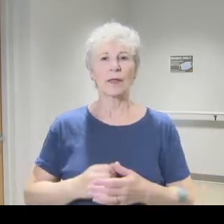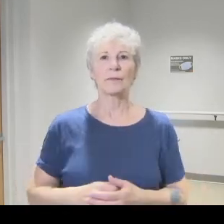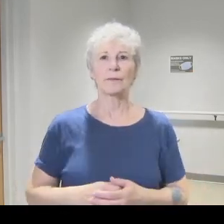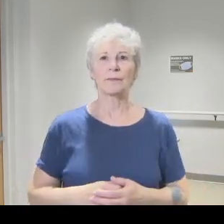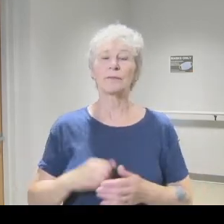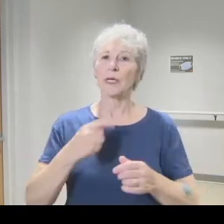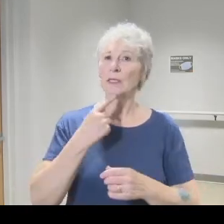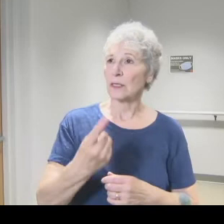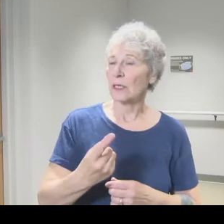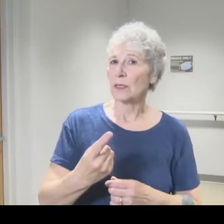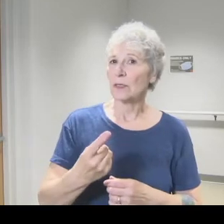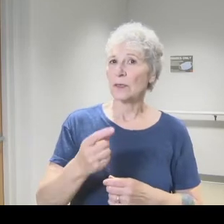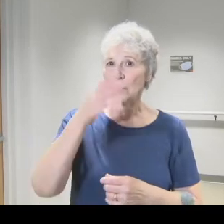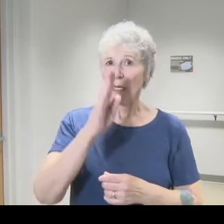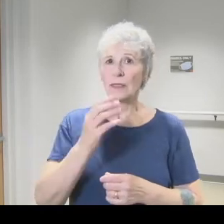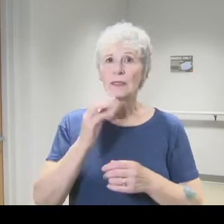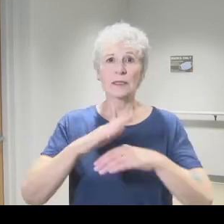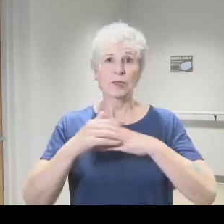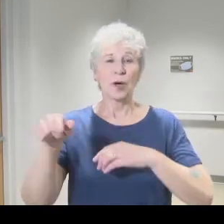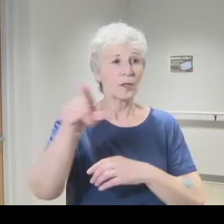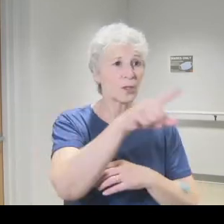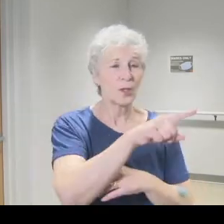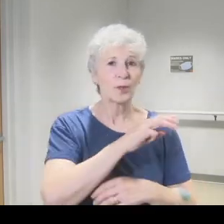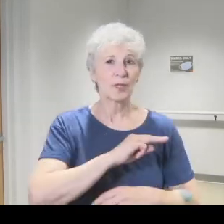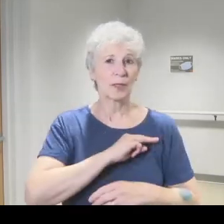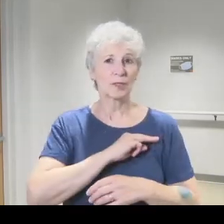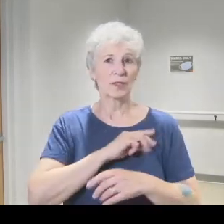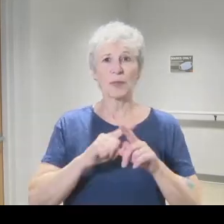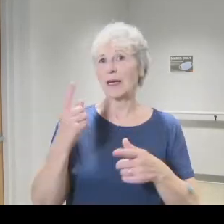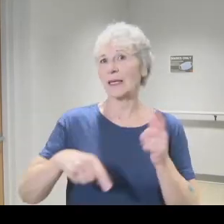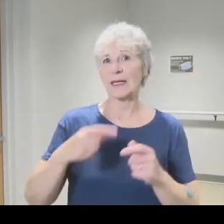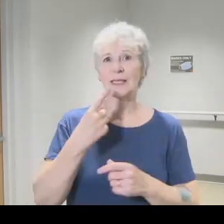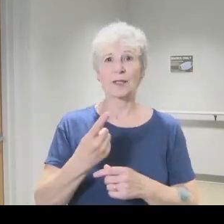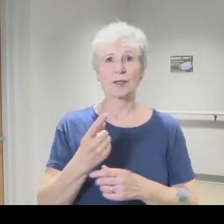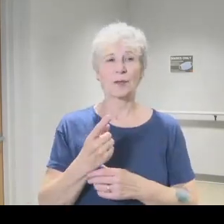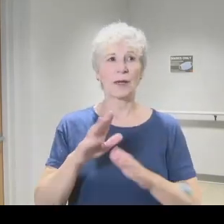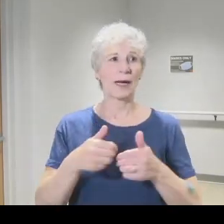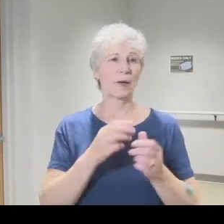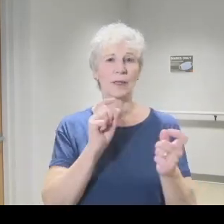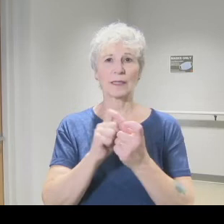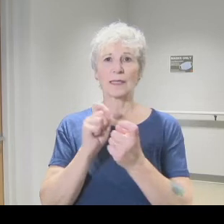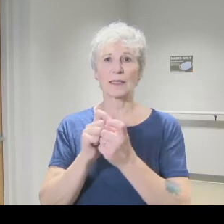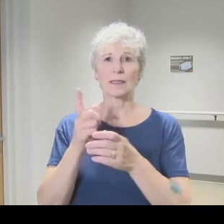you God has called you to missions. What I can't tell you is how exactly that looks for you